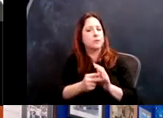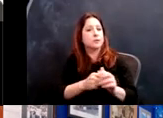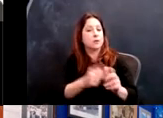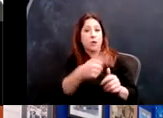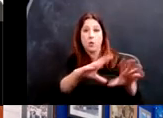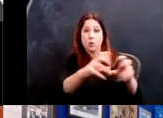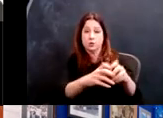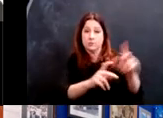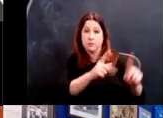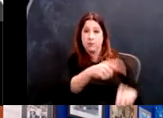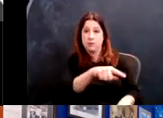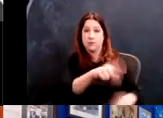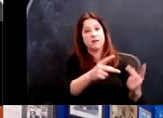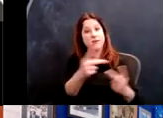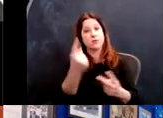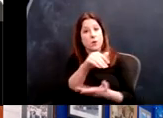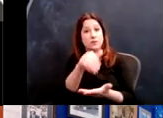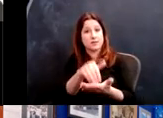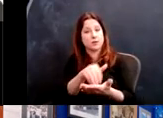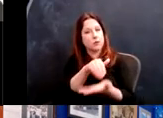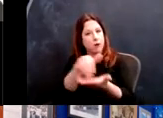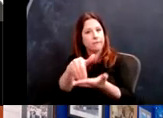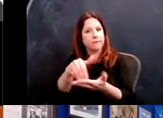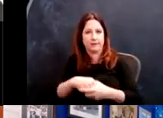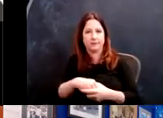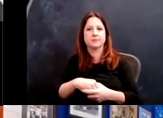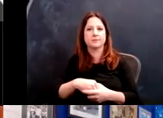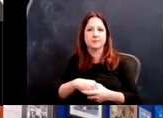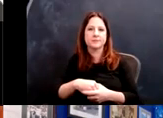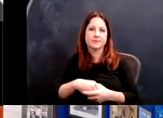individuals, you know, visited that center frequently.